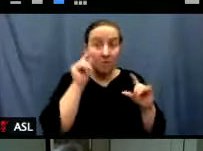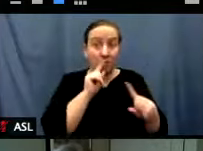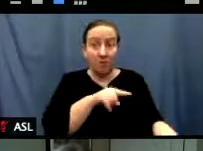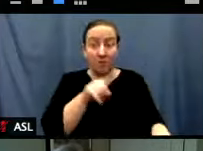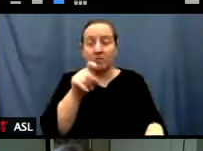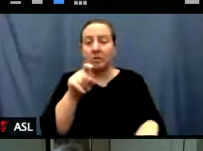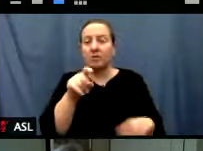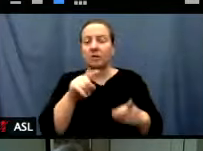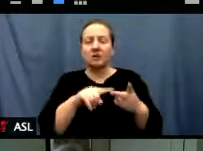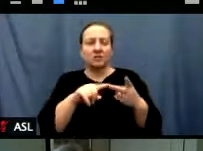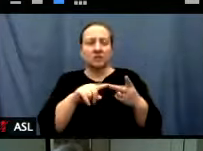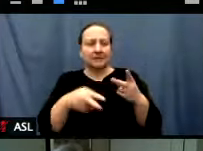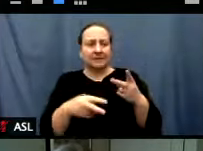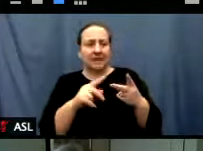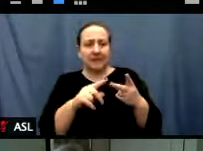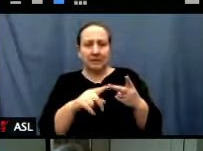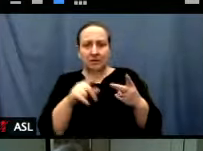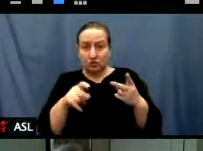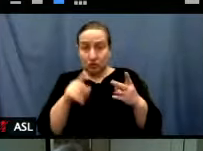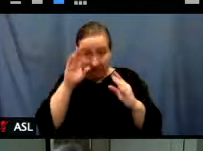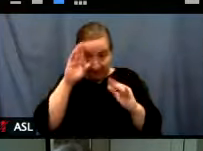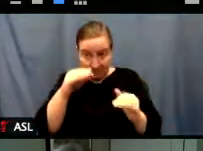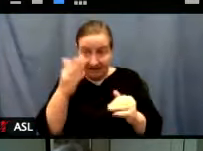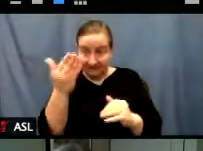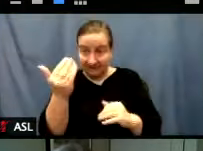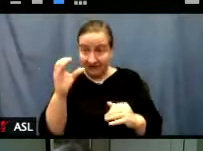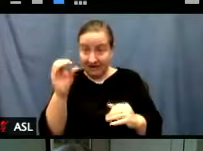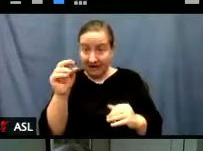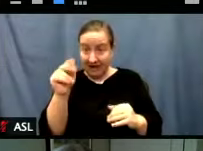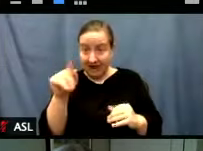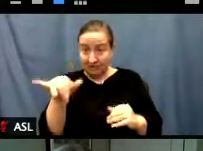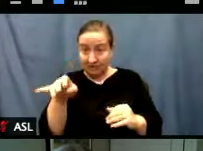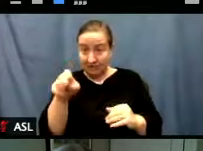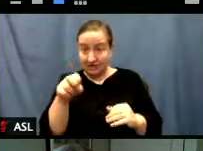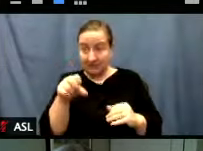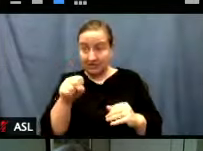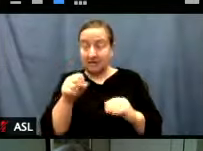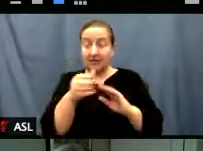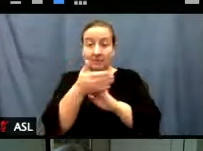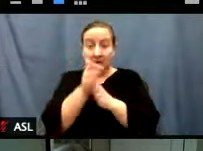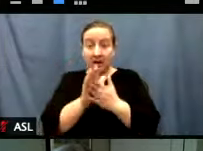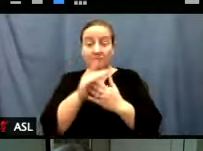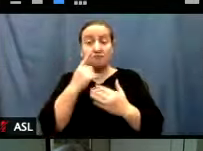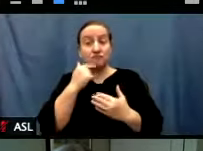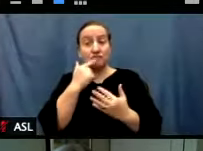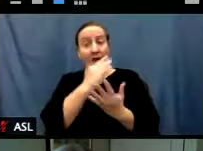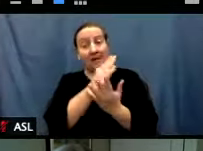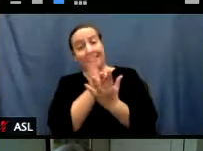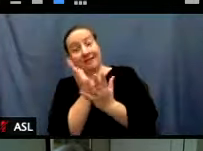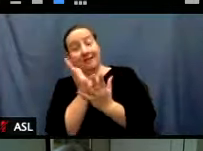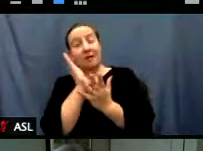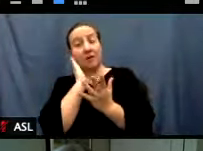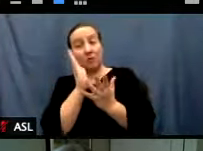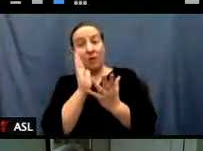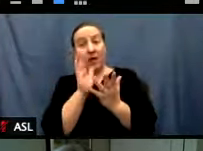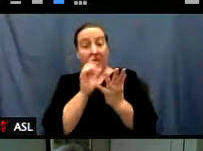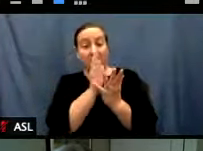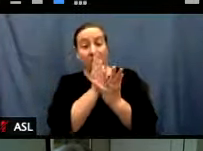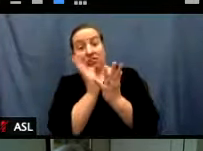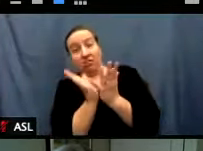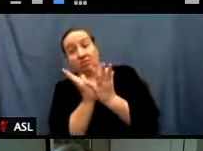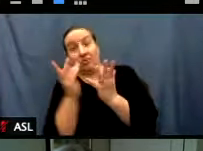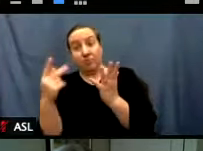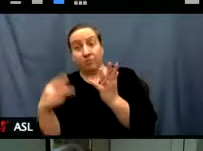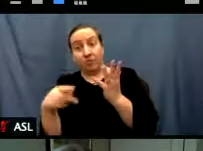is, should we expect the 15 counties that are moving to level red on Friday to be moved to stay-at-home orders in 2 weeks